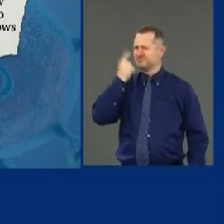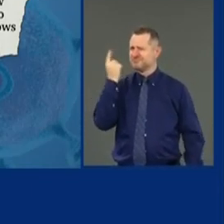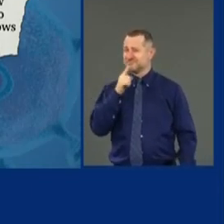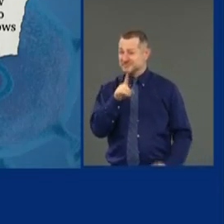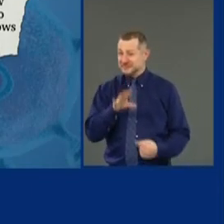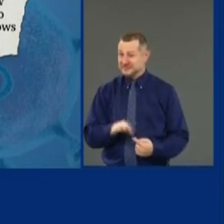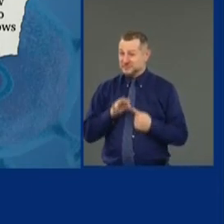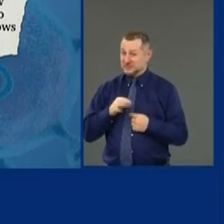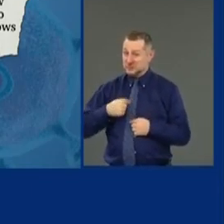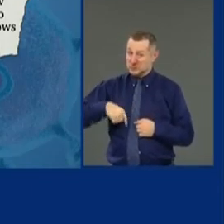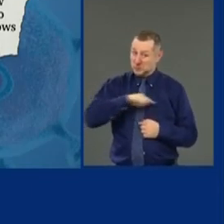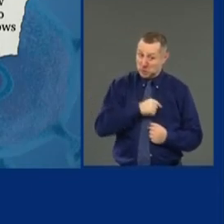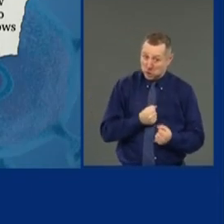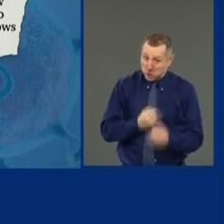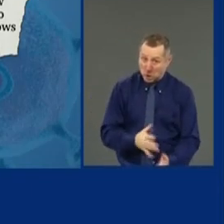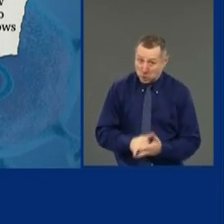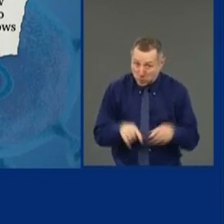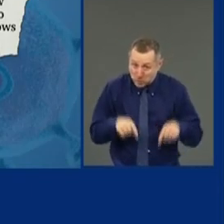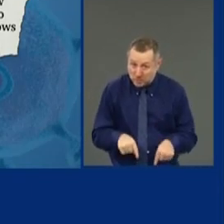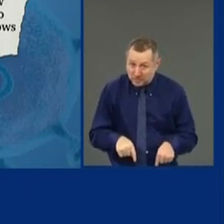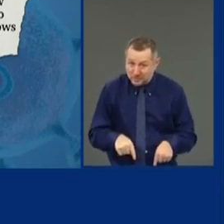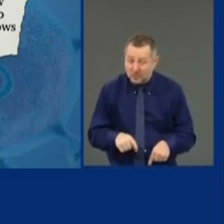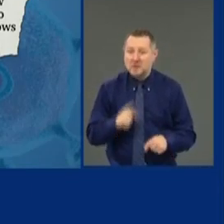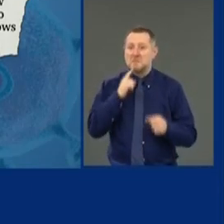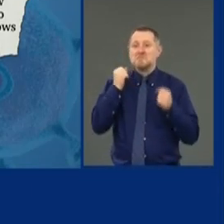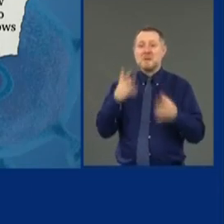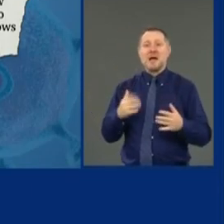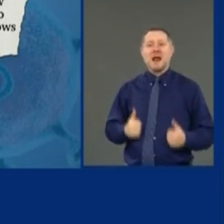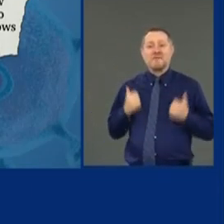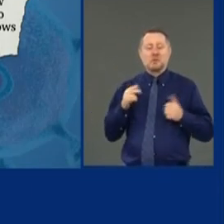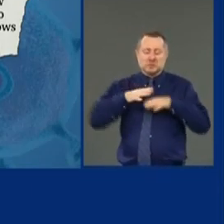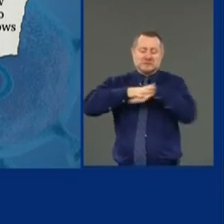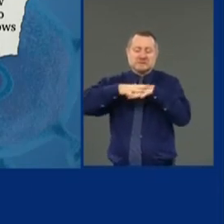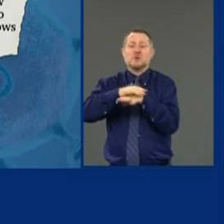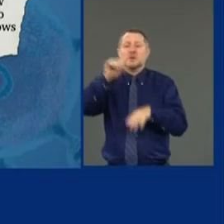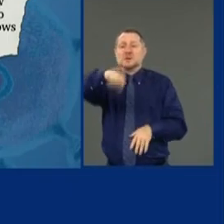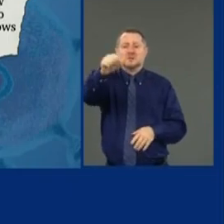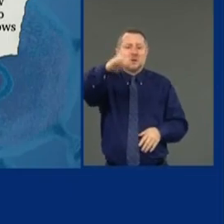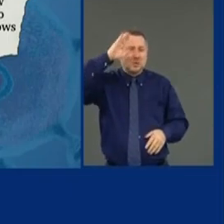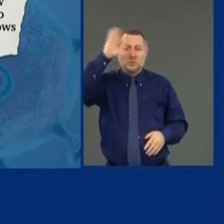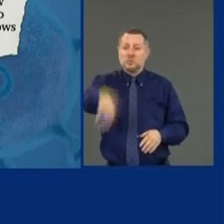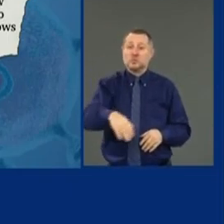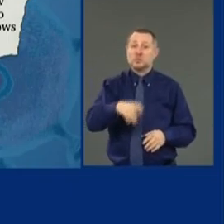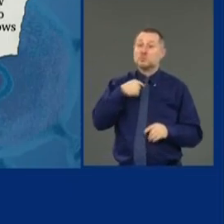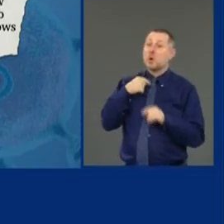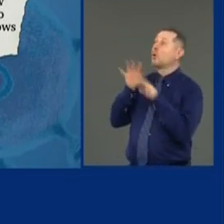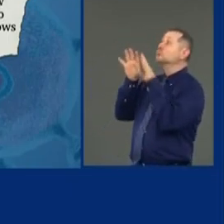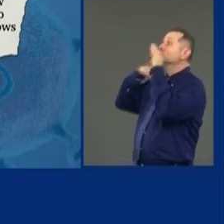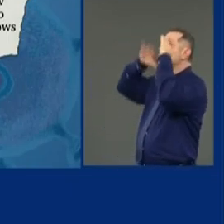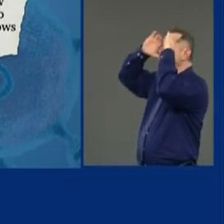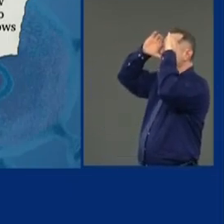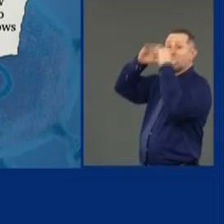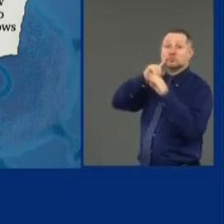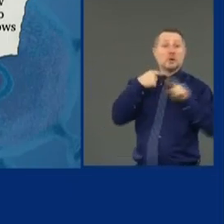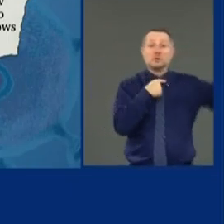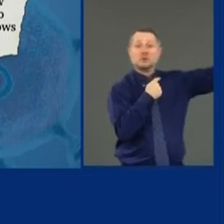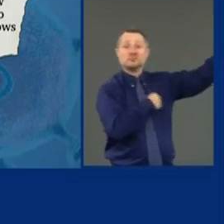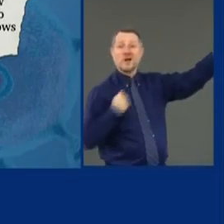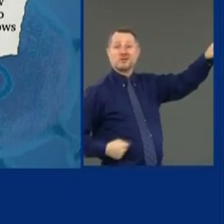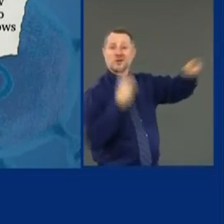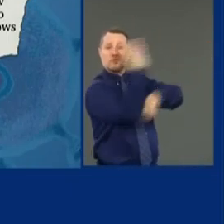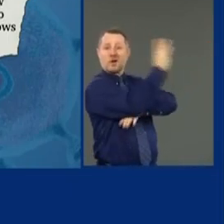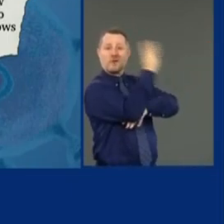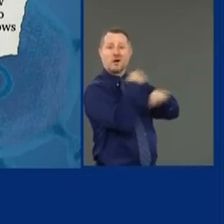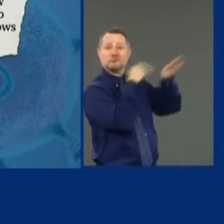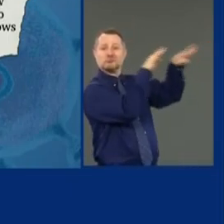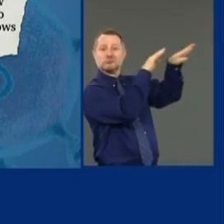density. But we're all watching China. We're looking to the West. And the virus came from